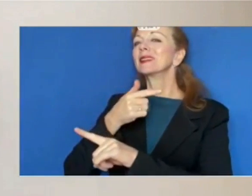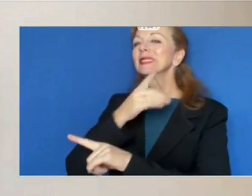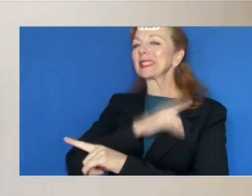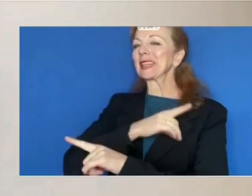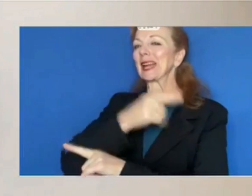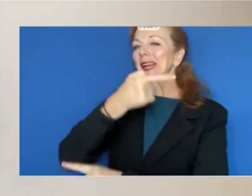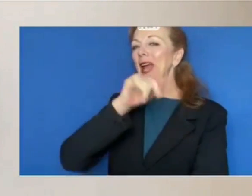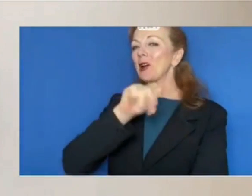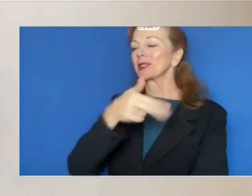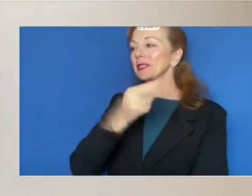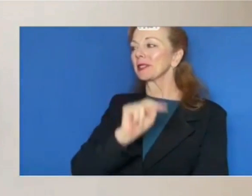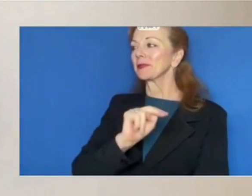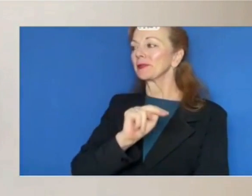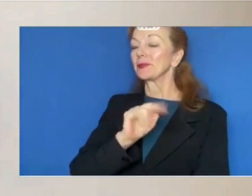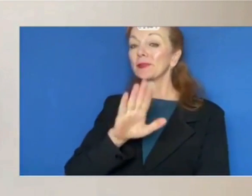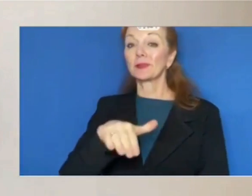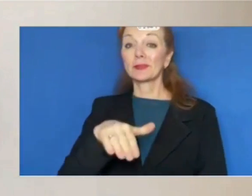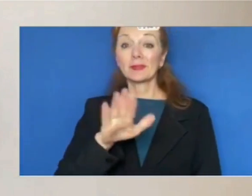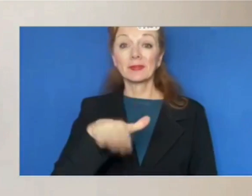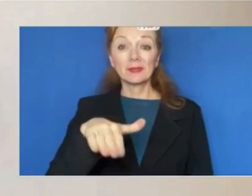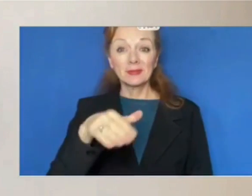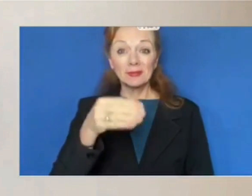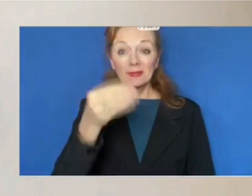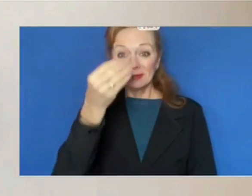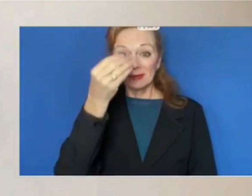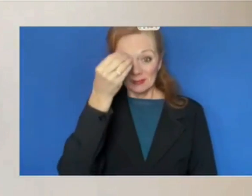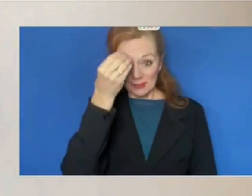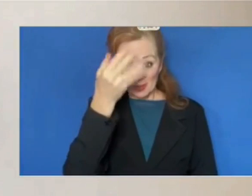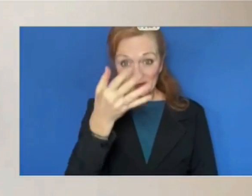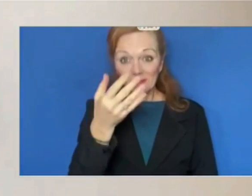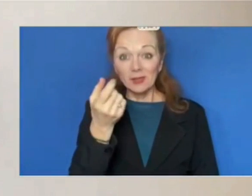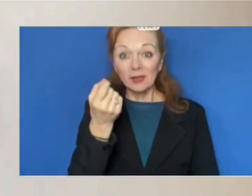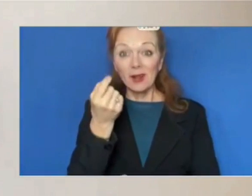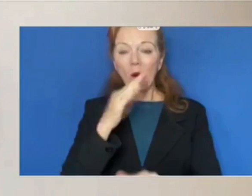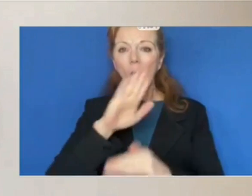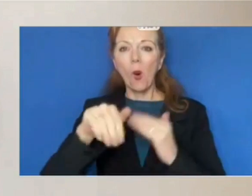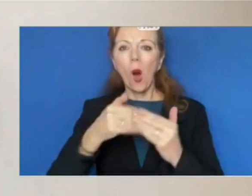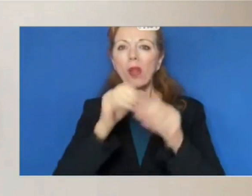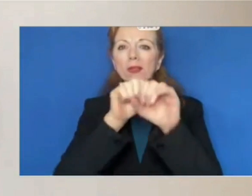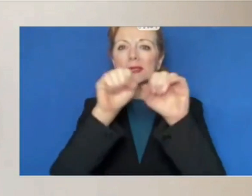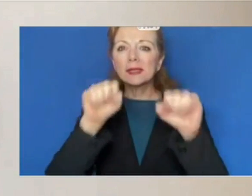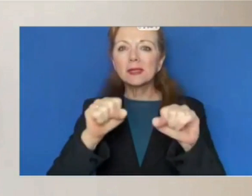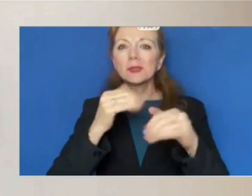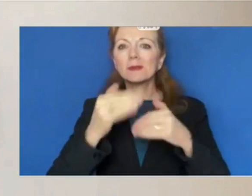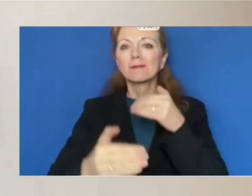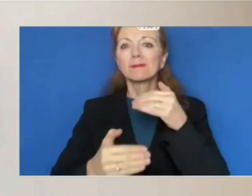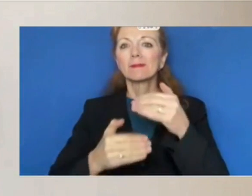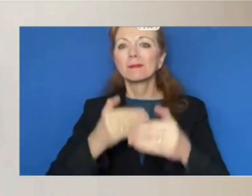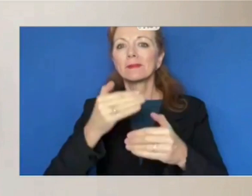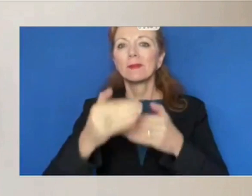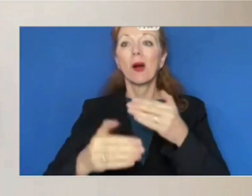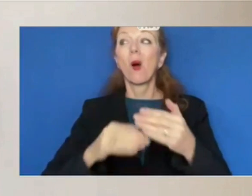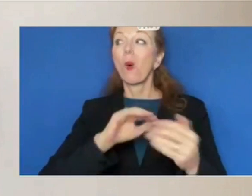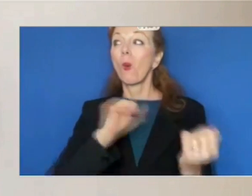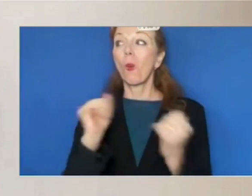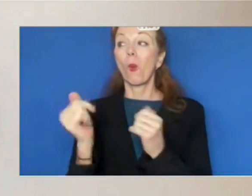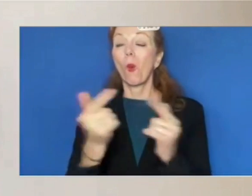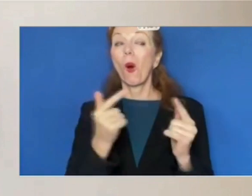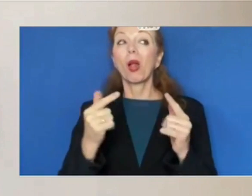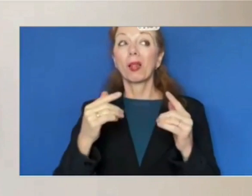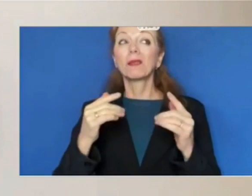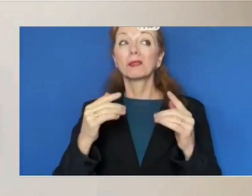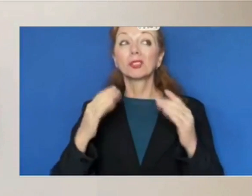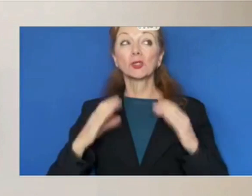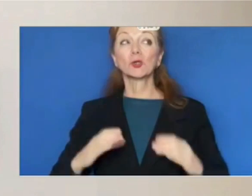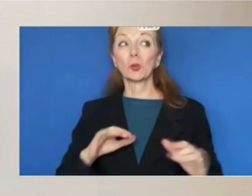So just keep in mind that all of these systems are driven by consumers, which would be every one of us. A lot of